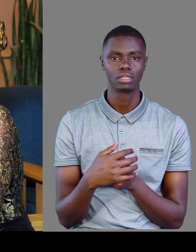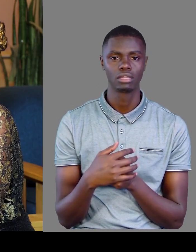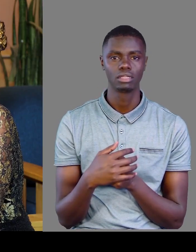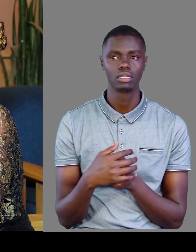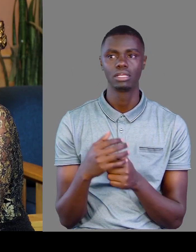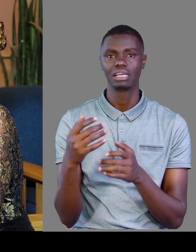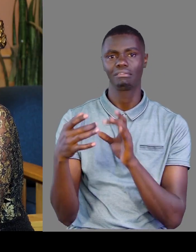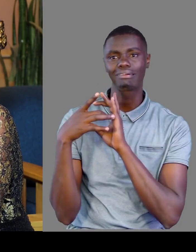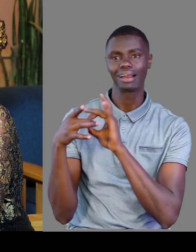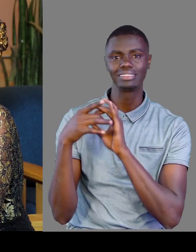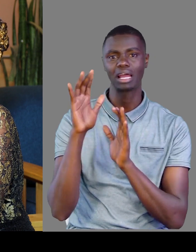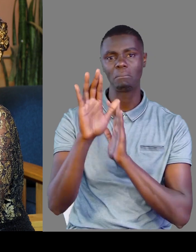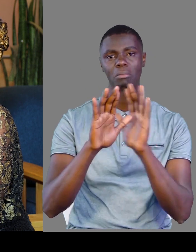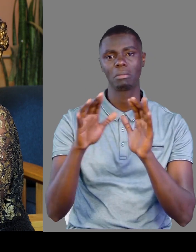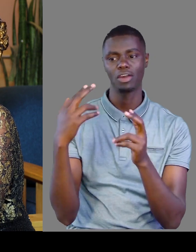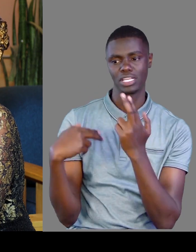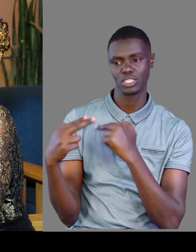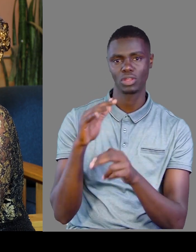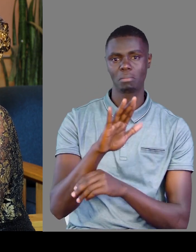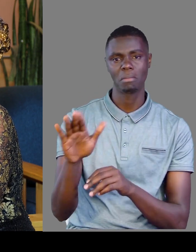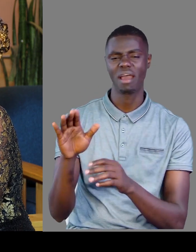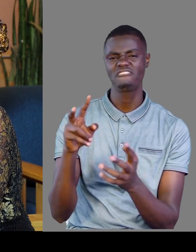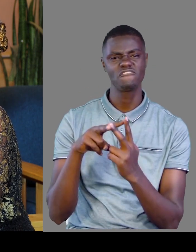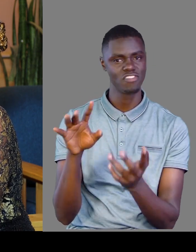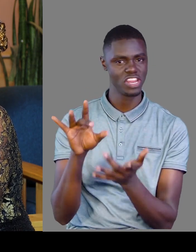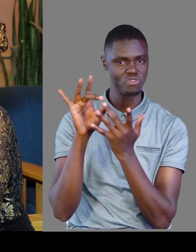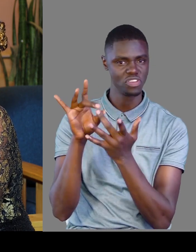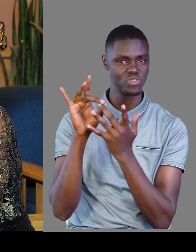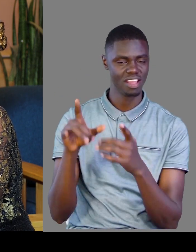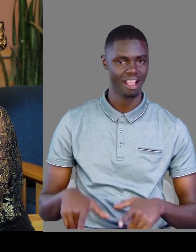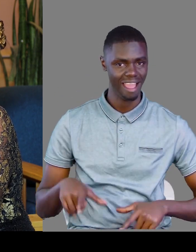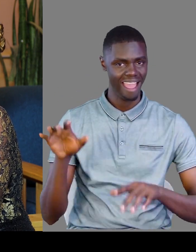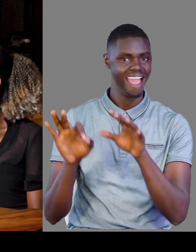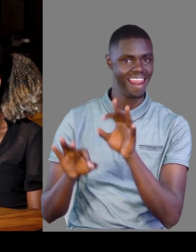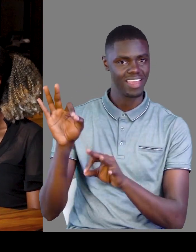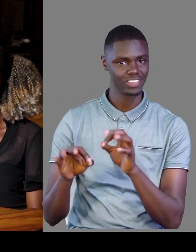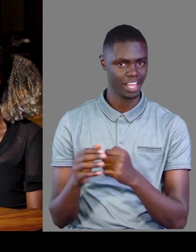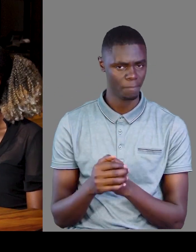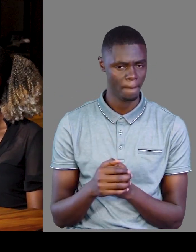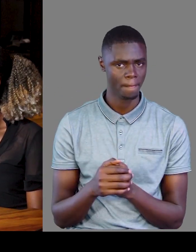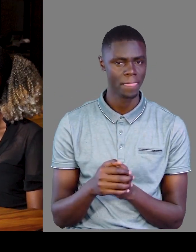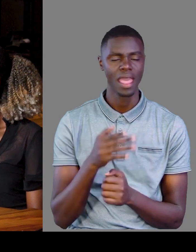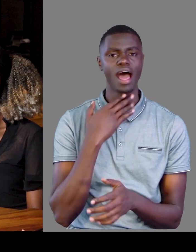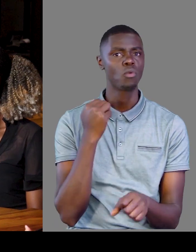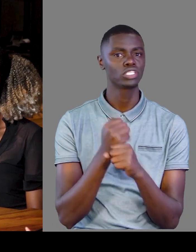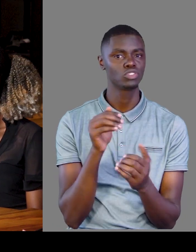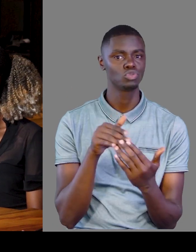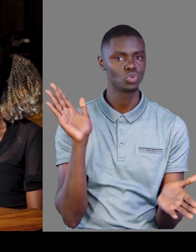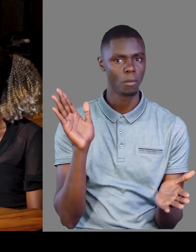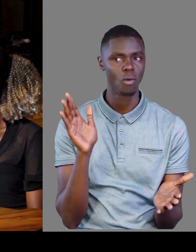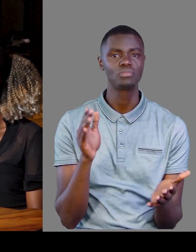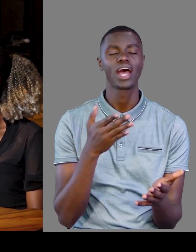rich cultures, wise in histories, very unique lifestyle. So I wanted to